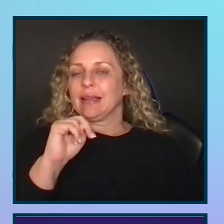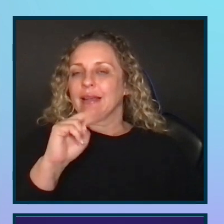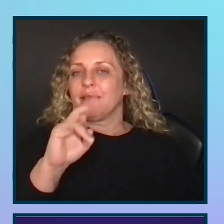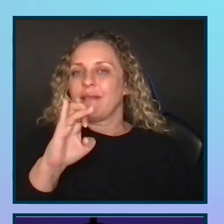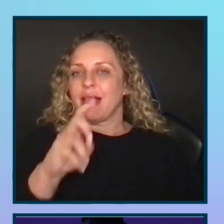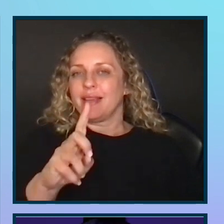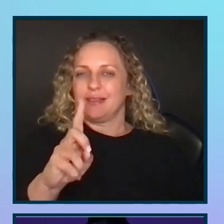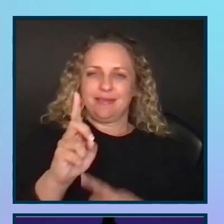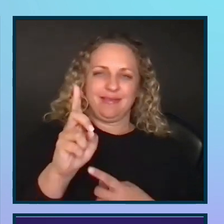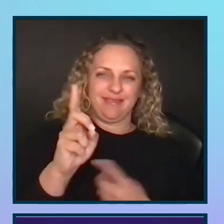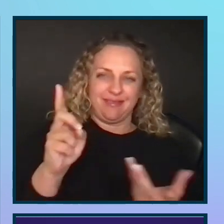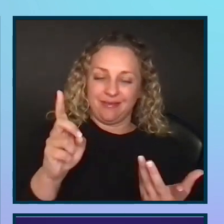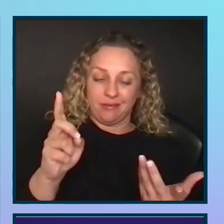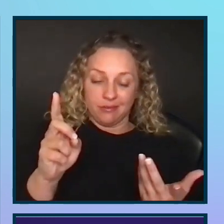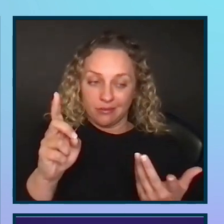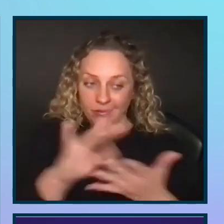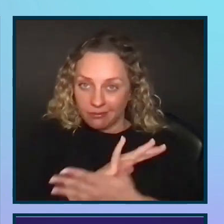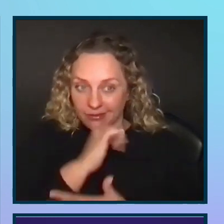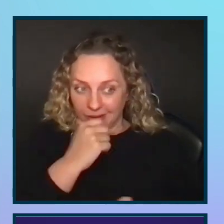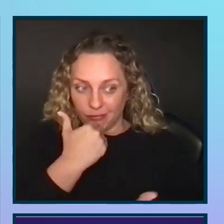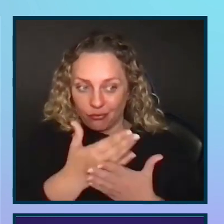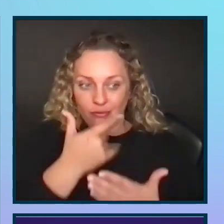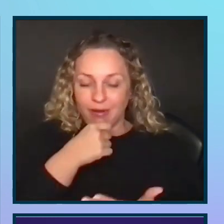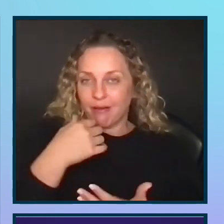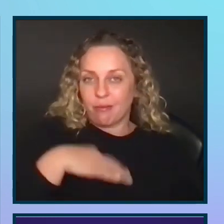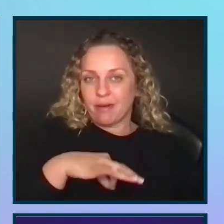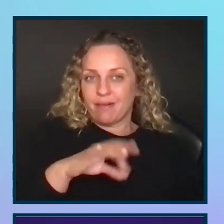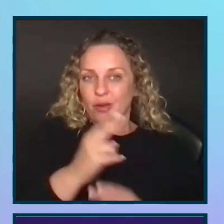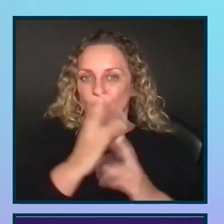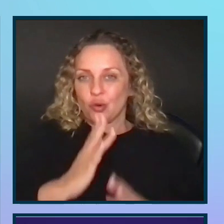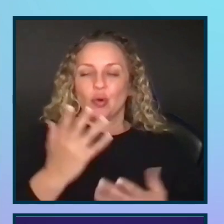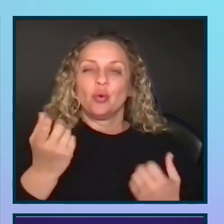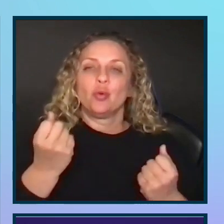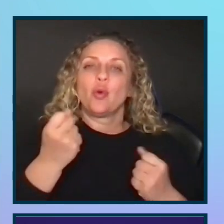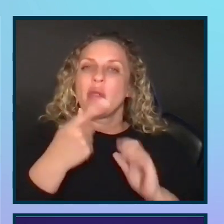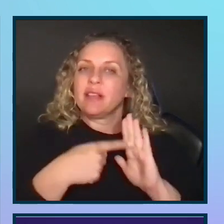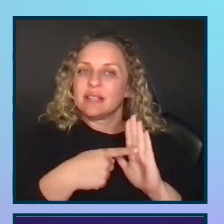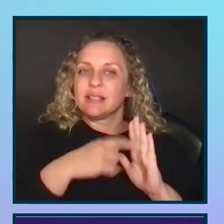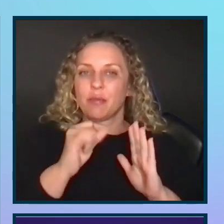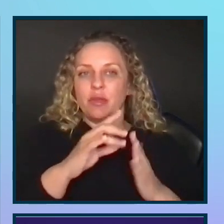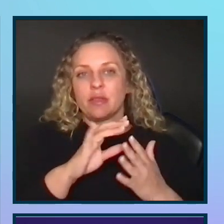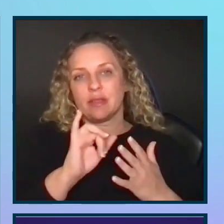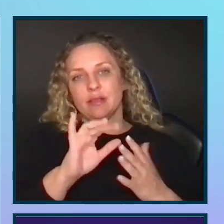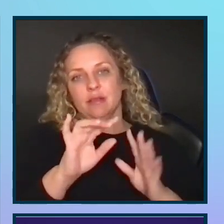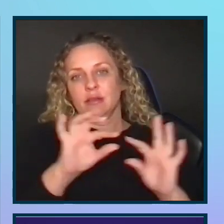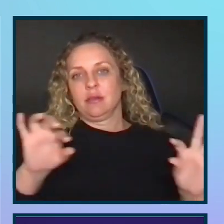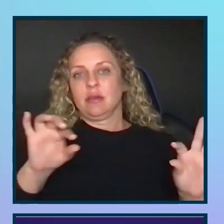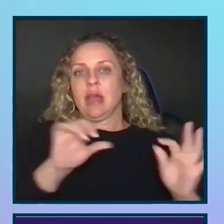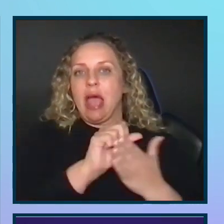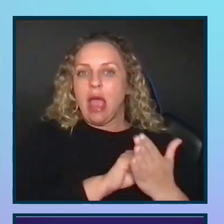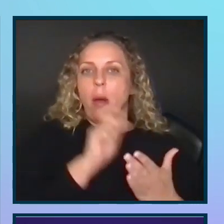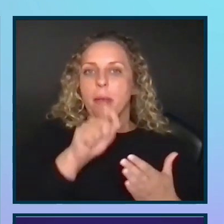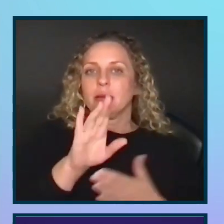not good, like that's not helpful for a user. So in this example of the form element, I have accounts must be 8 digits